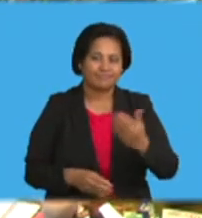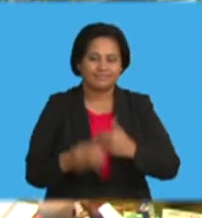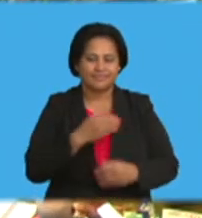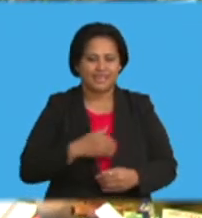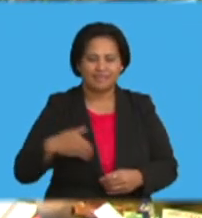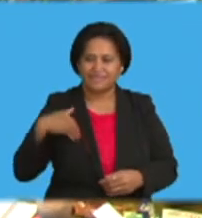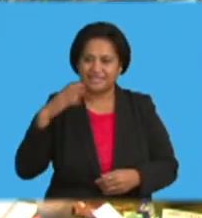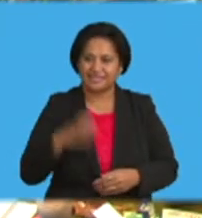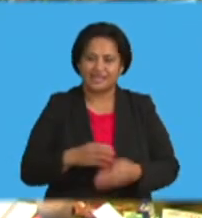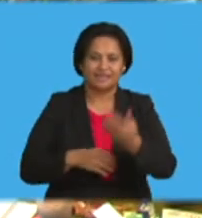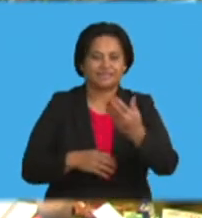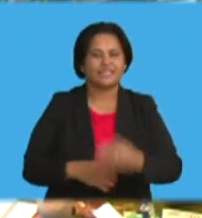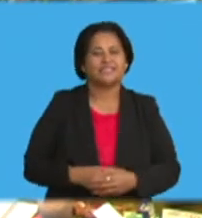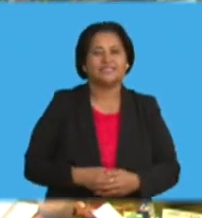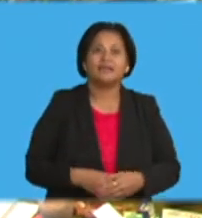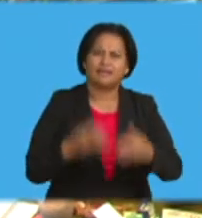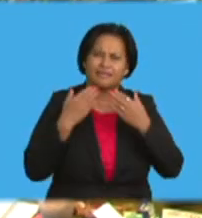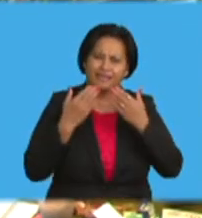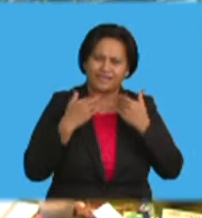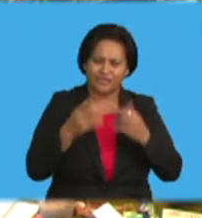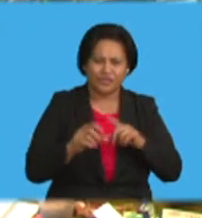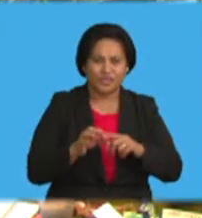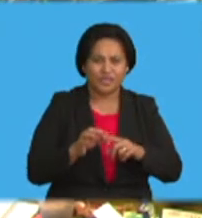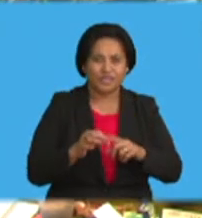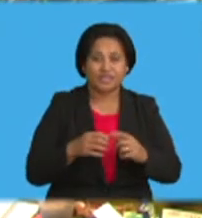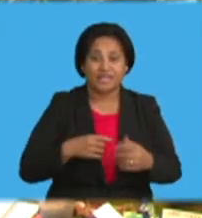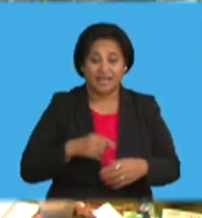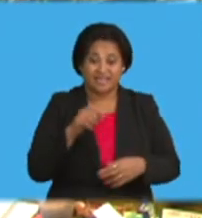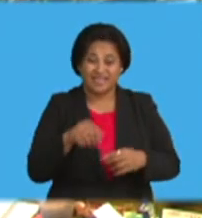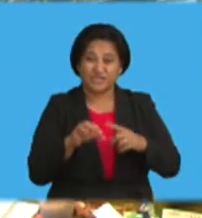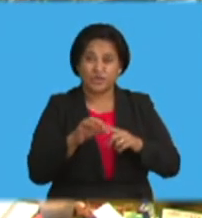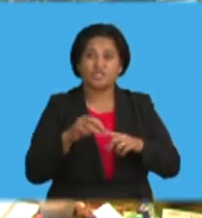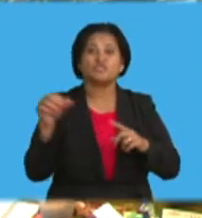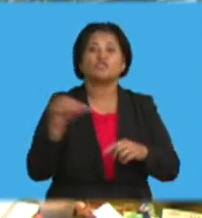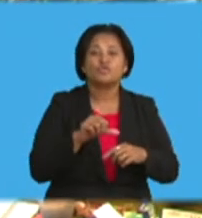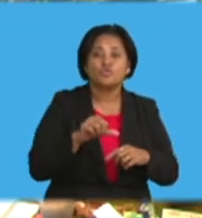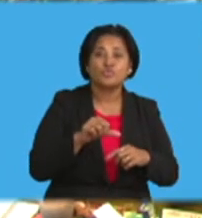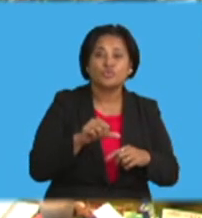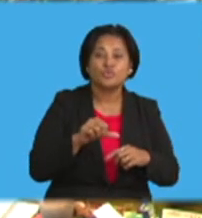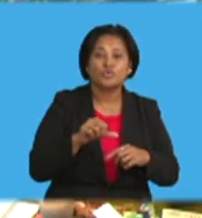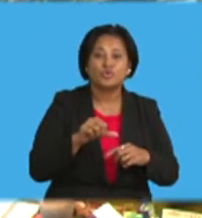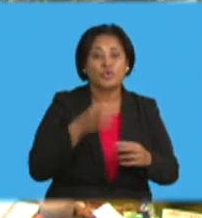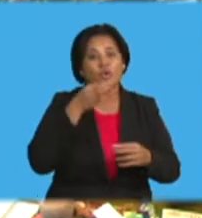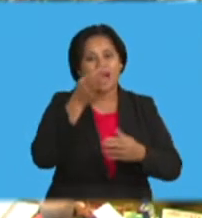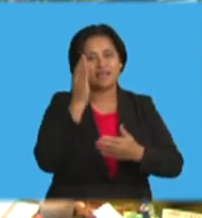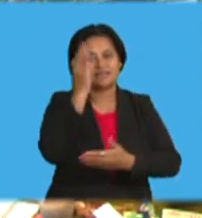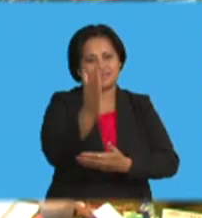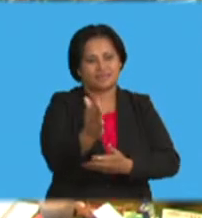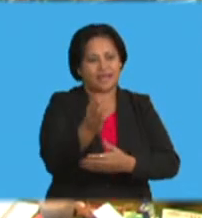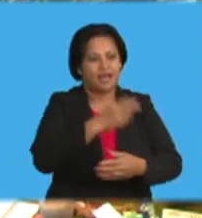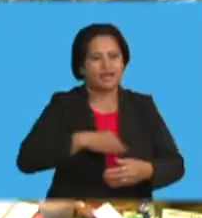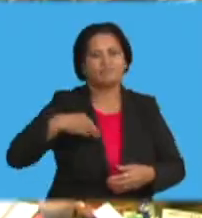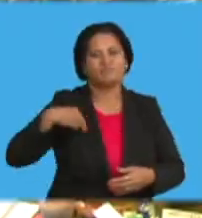Thank you, Madam Speaker, and I thank the Honourable Member for the question. Madam Speaker, I guess this question should have actually been directed to the Minister for